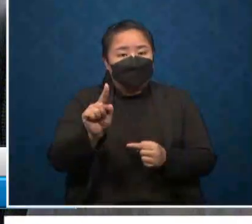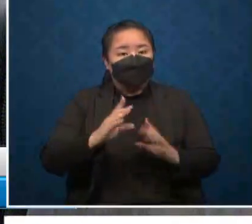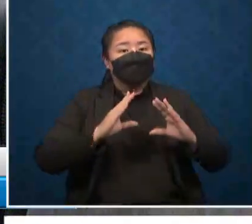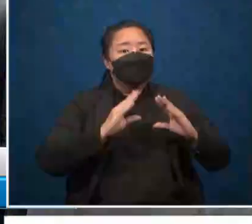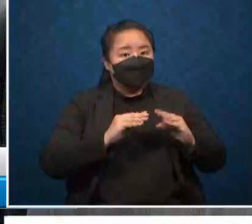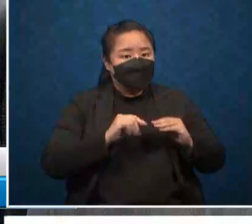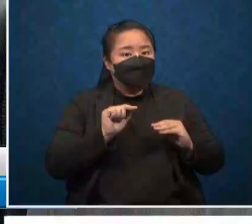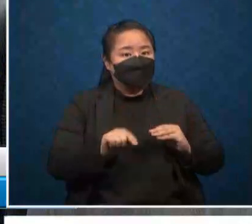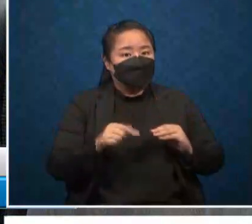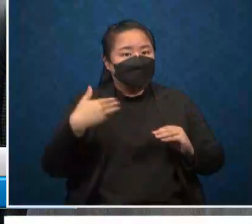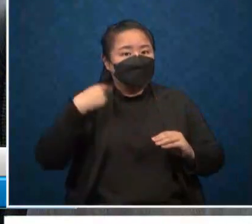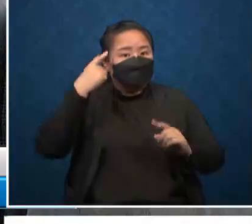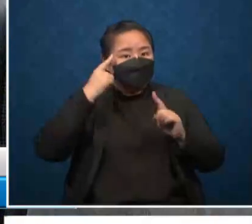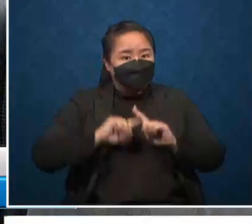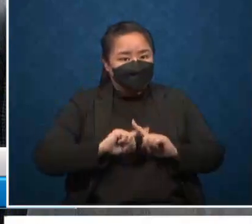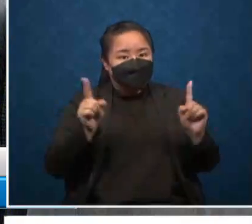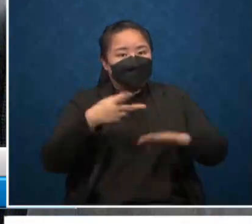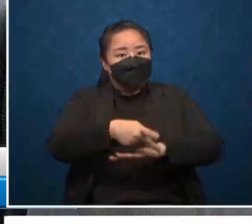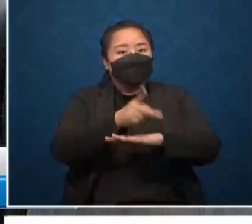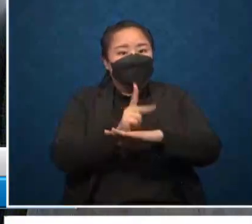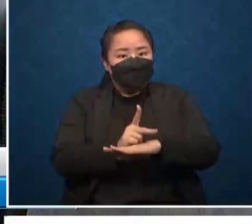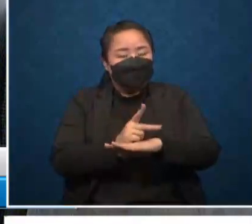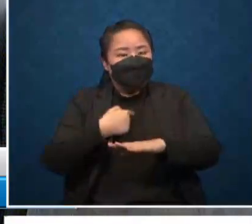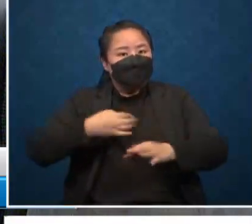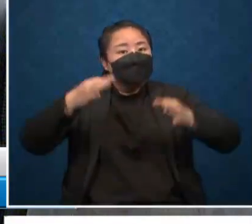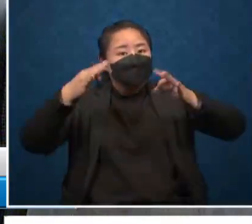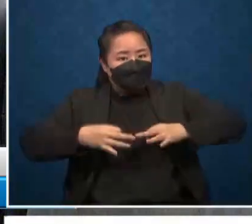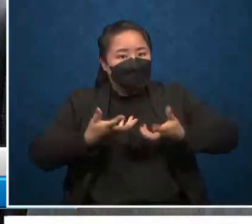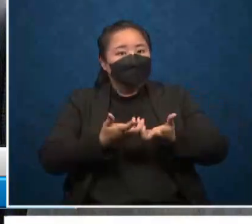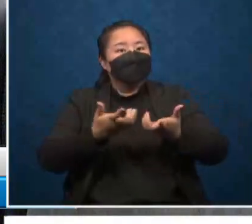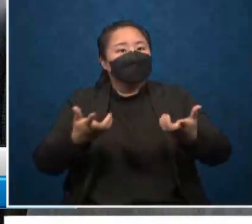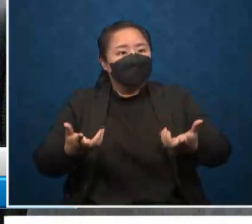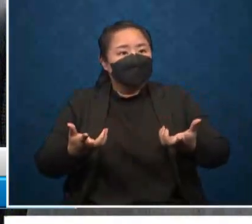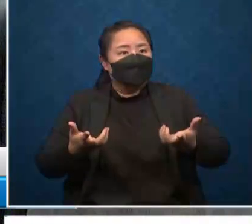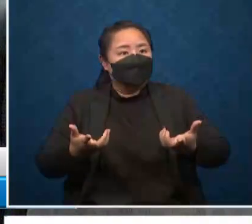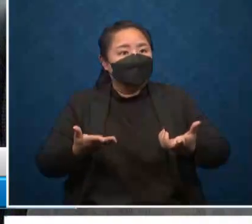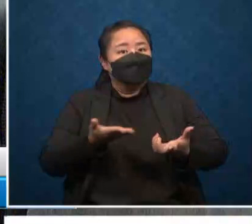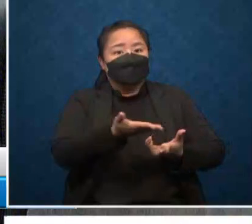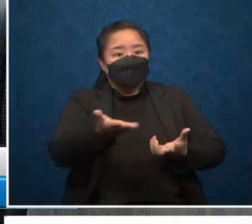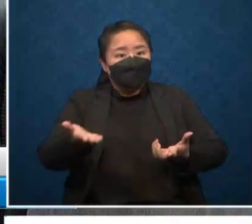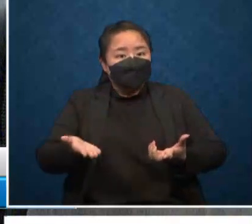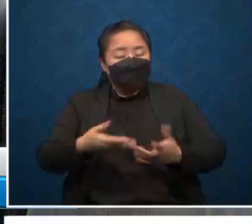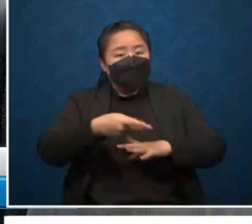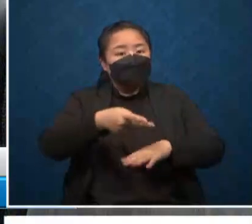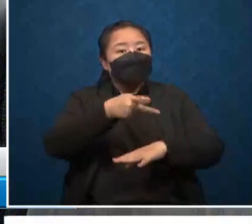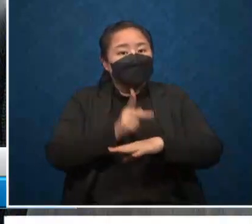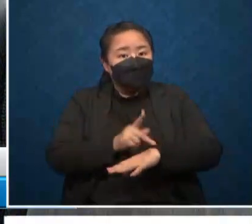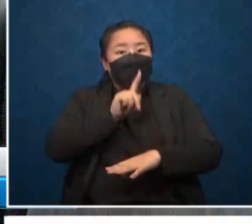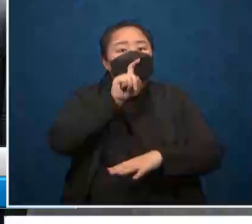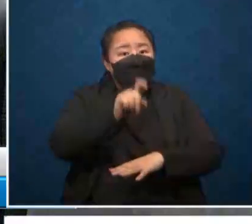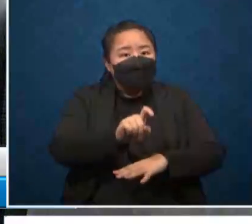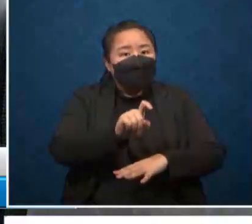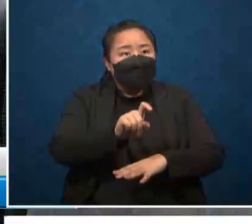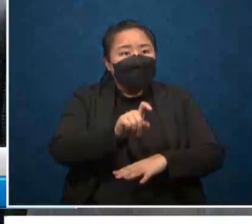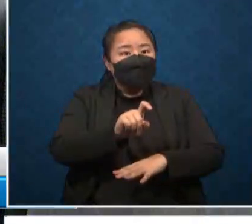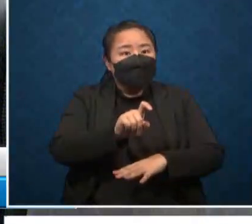committee of our own see different from the government will not be compared, the representative will be asking the committee that